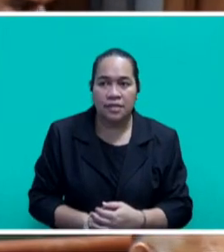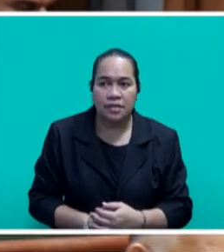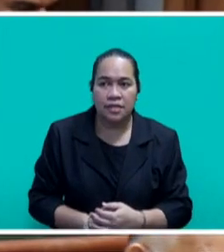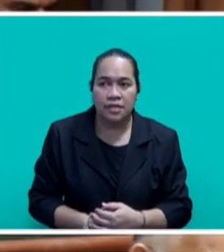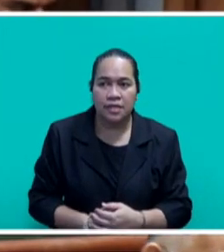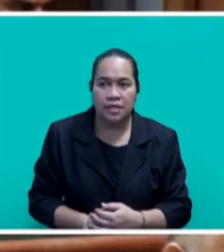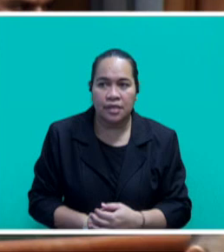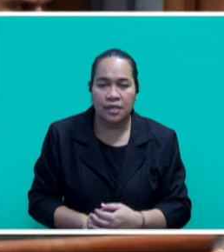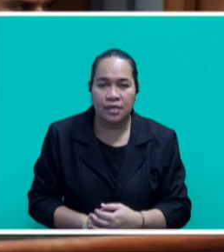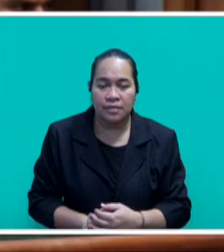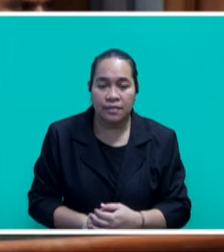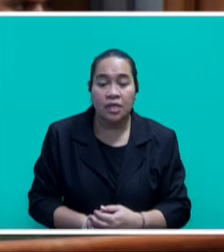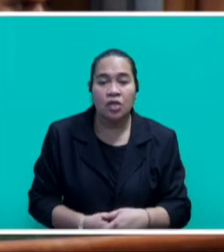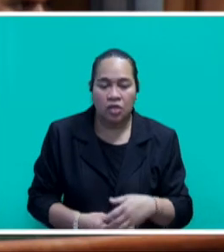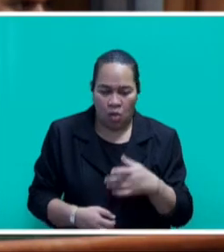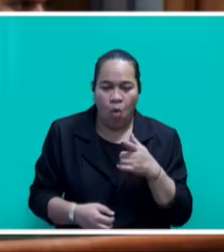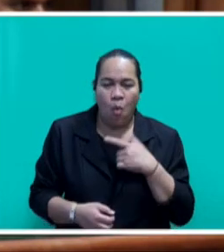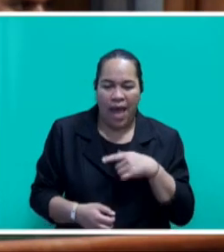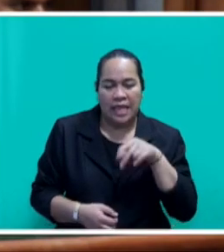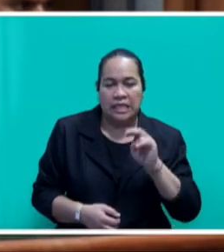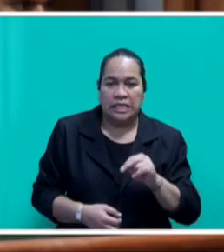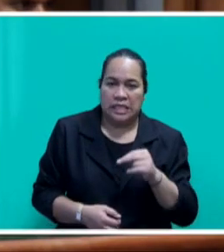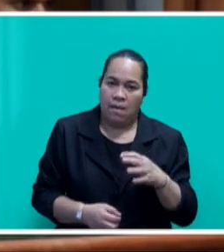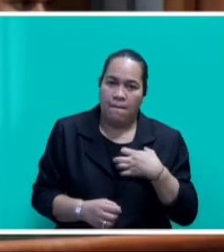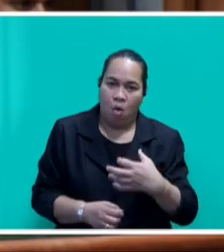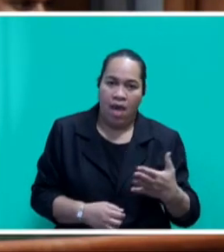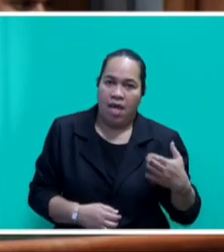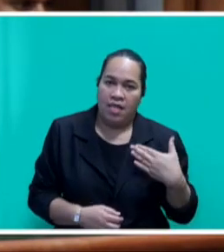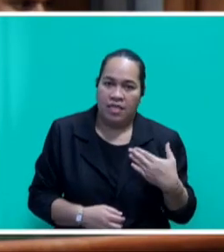as a way to healthy living.